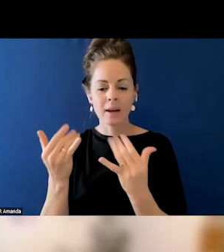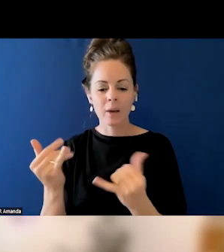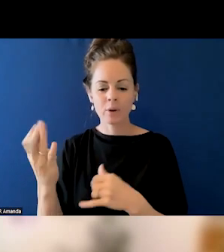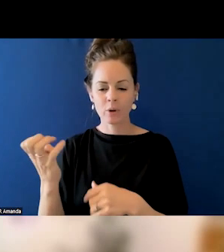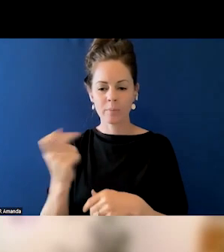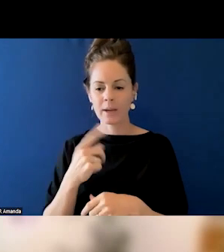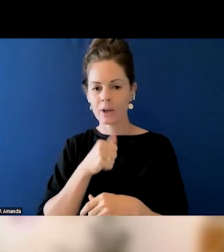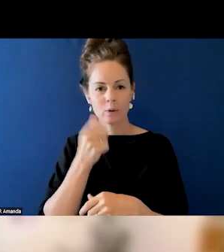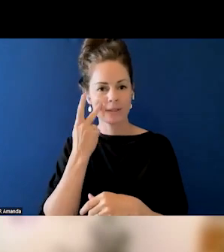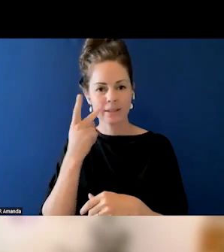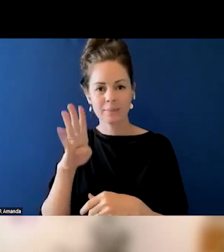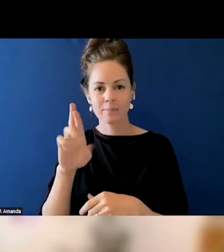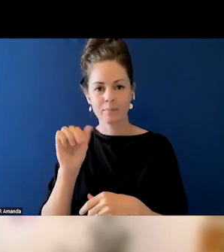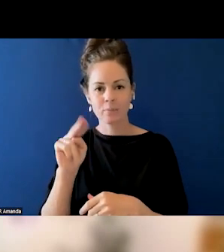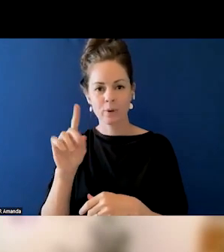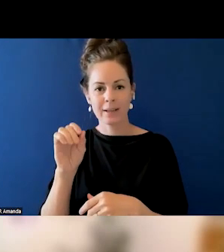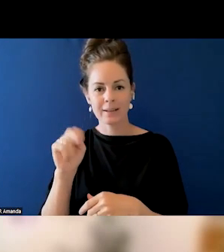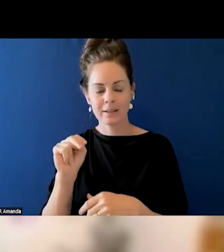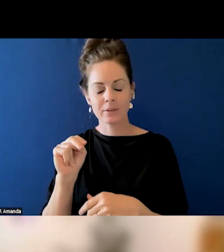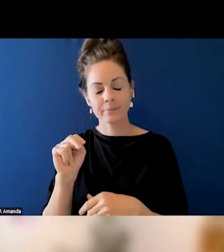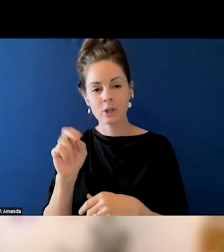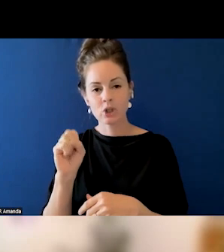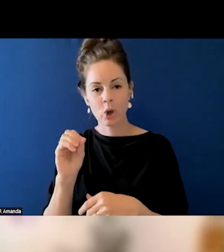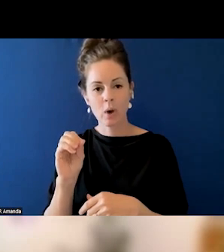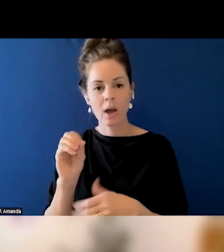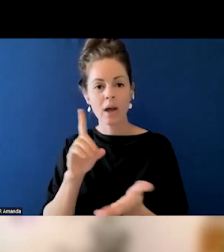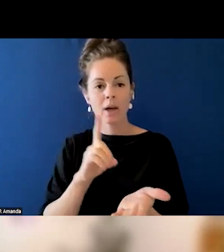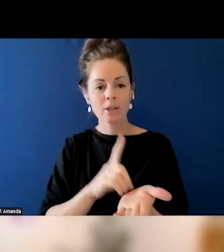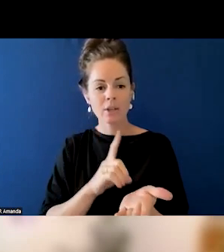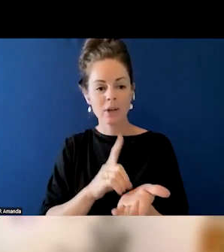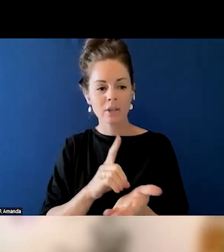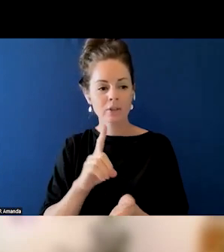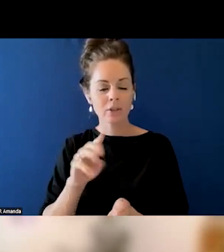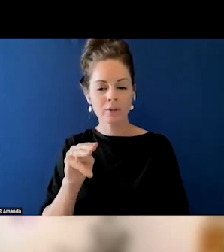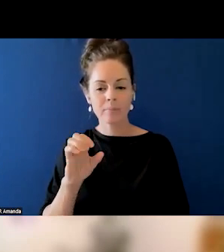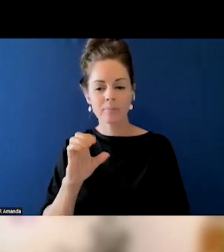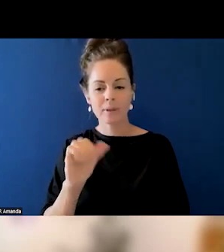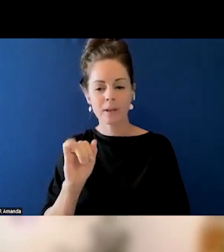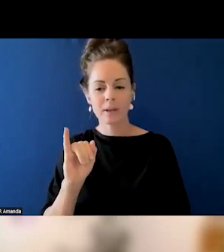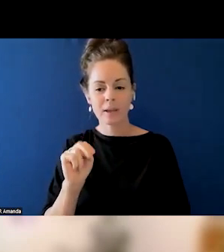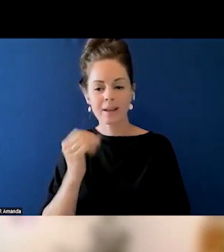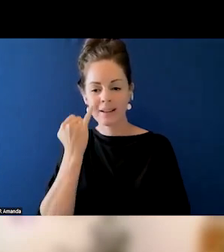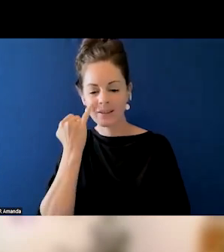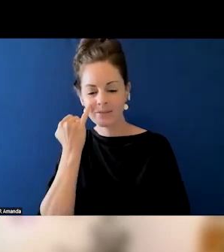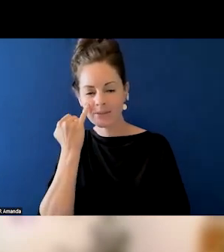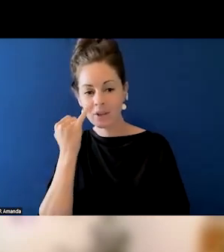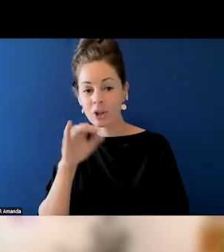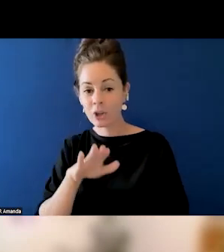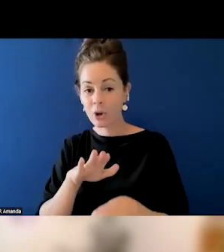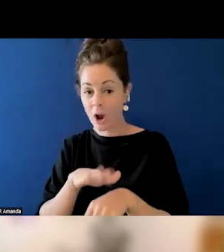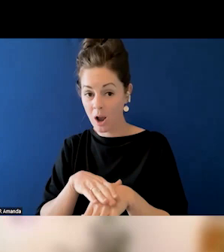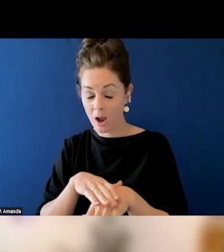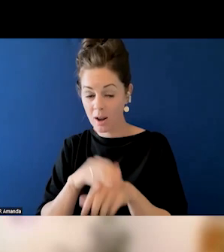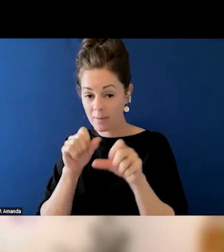don't see Brandon on the line. I'm just going to ask Dr. McKeon, if you are on, sir, if you would come and possibly